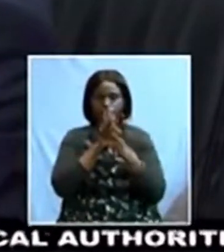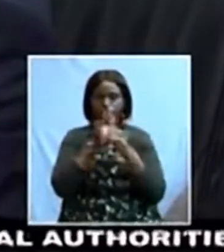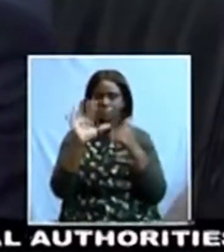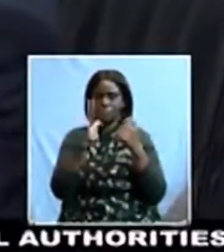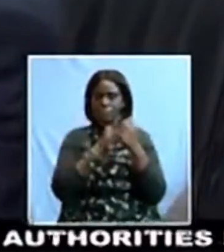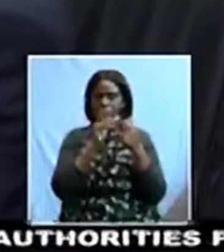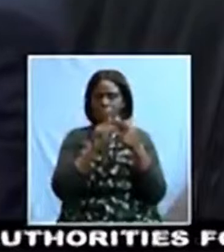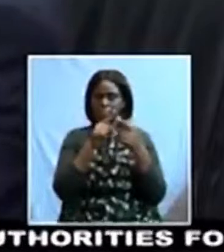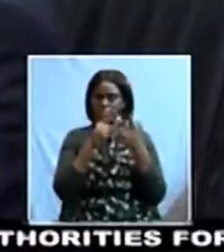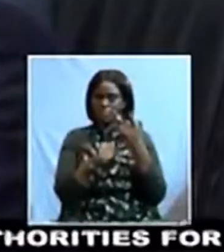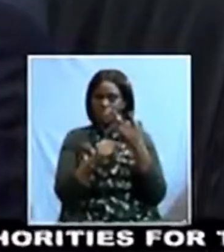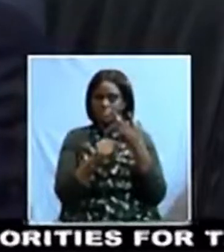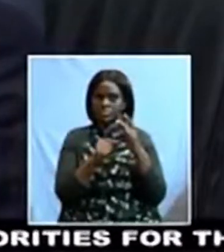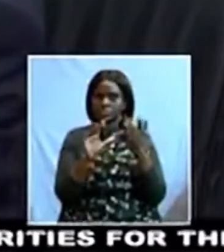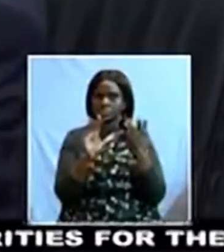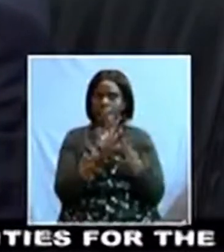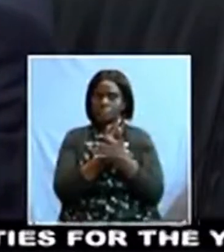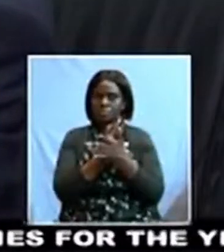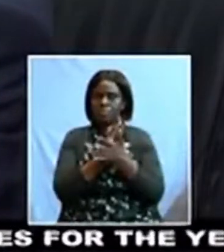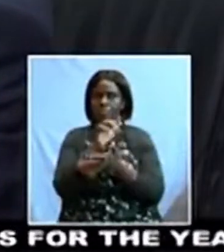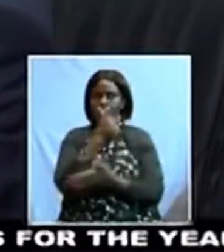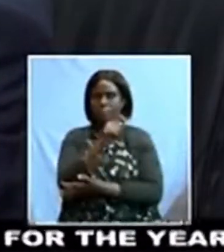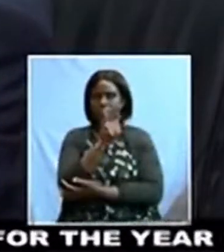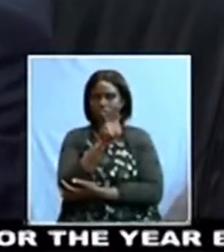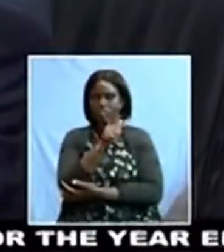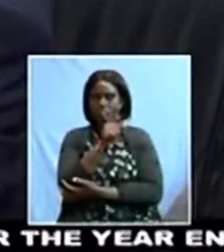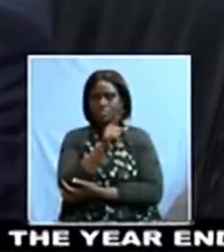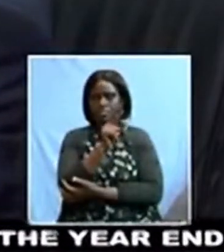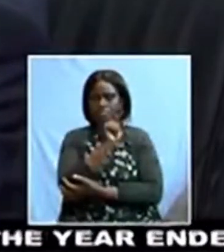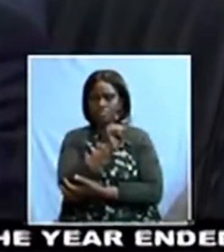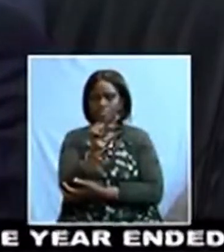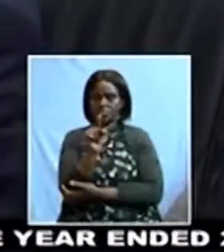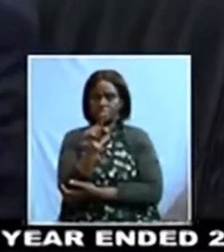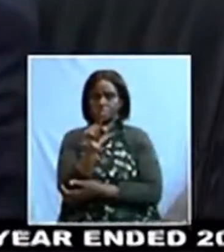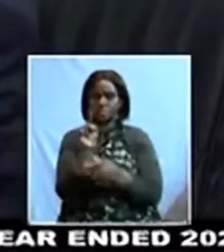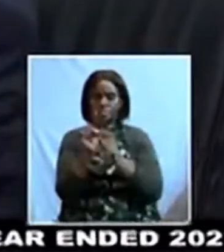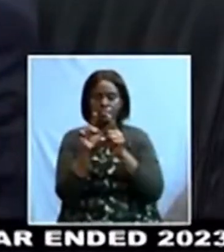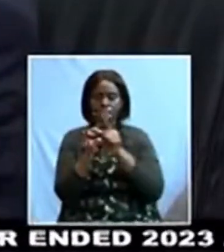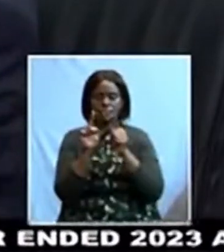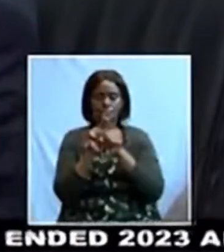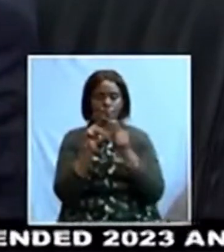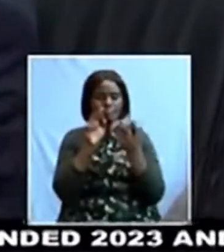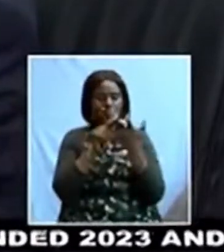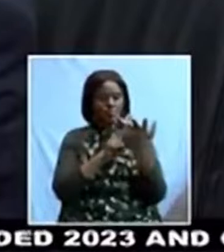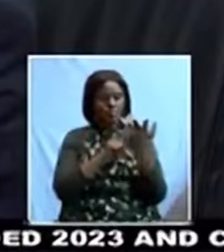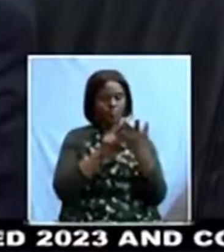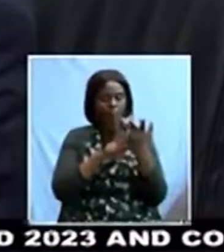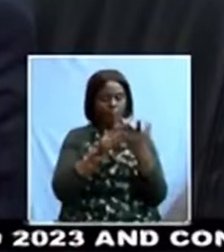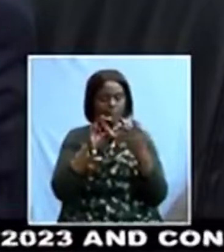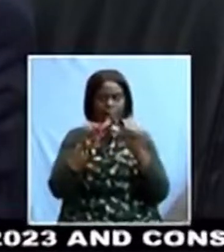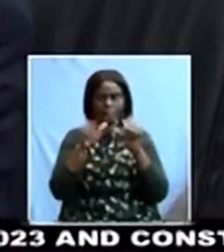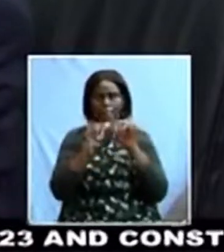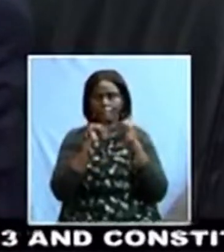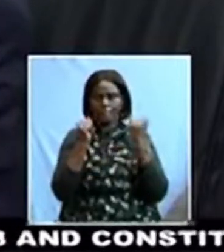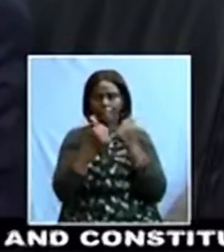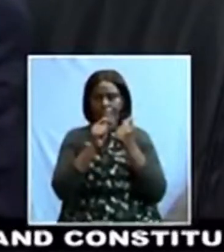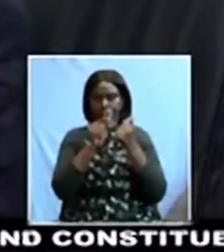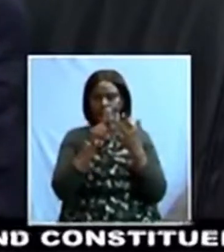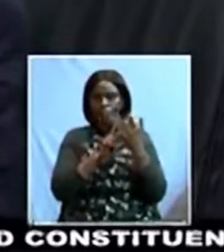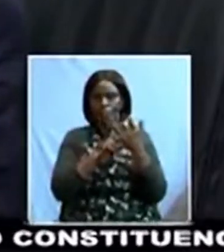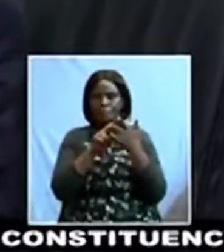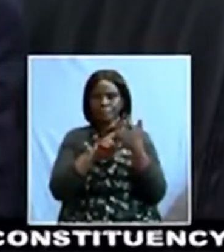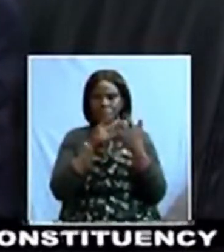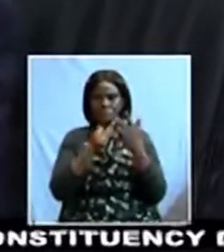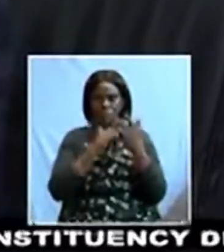to page 21 of the status report of our Auditor General, this is a status report that I